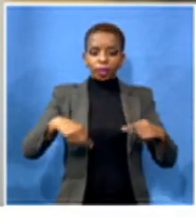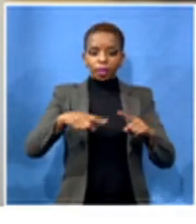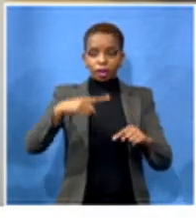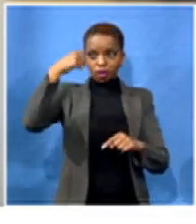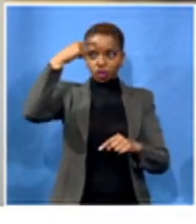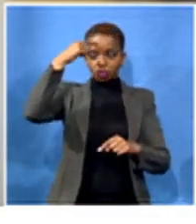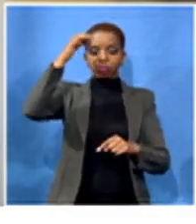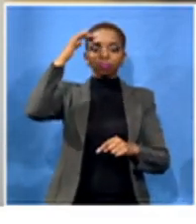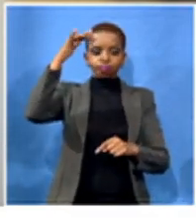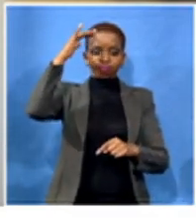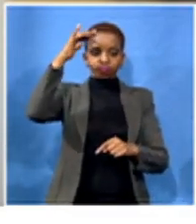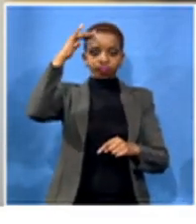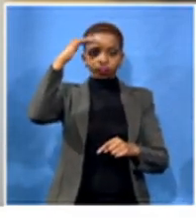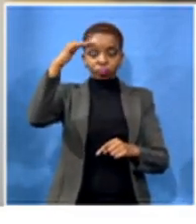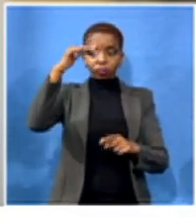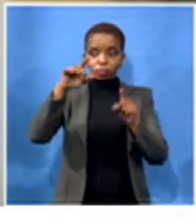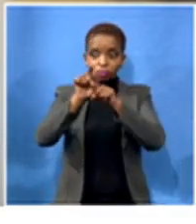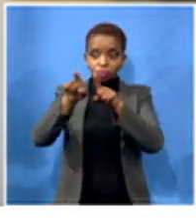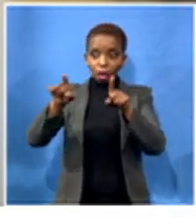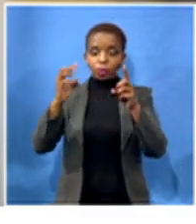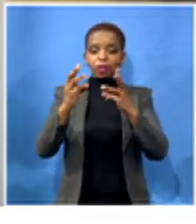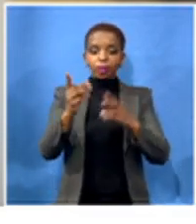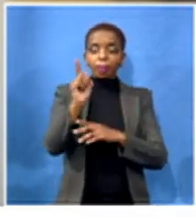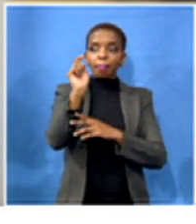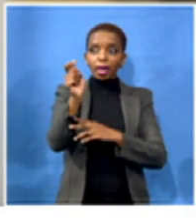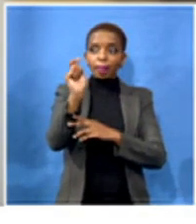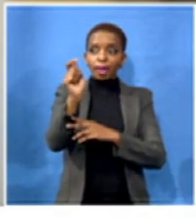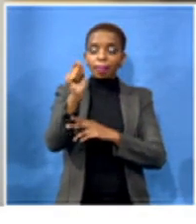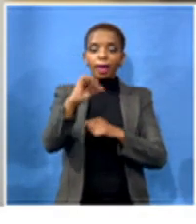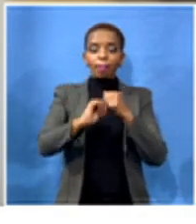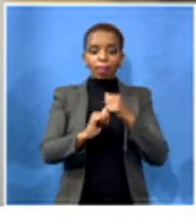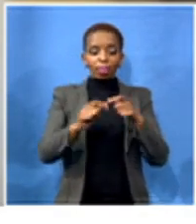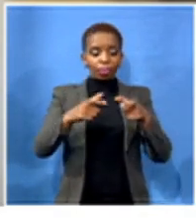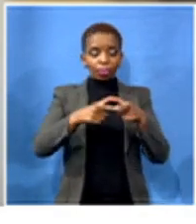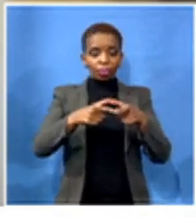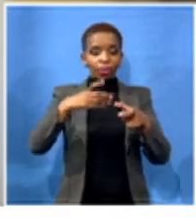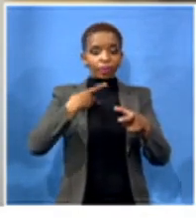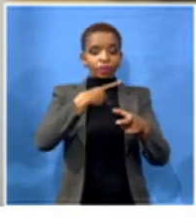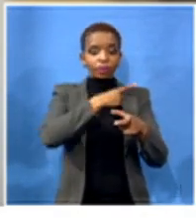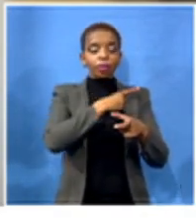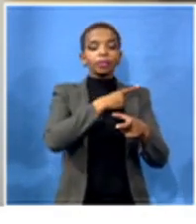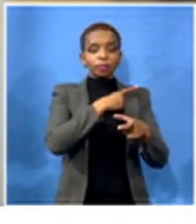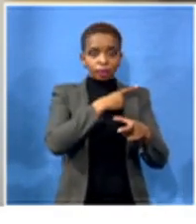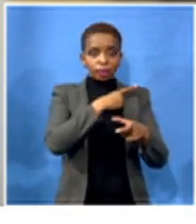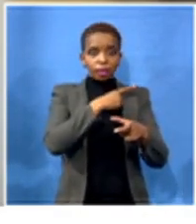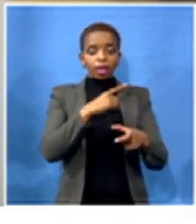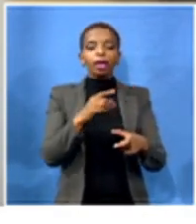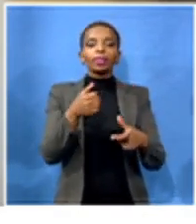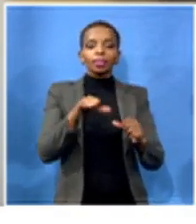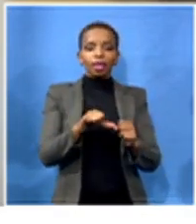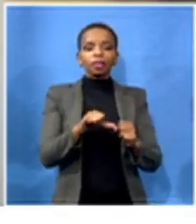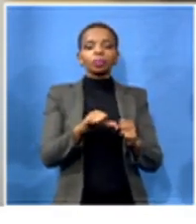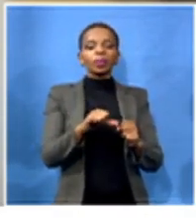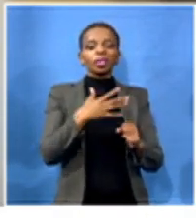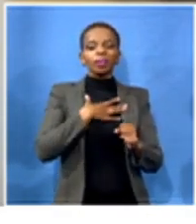reliefs for their beneficiaries, and also on the back of what the banking industry offered in terms of debt relief. The issue